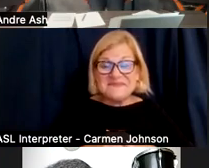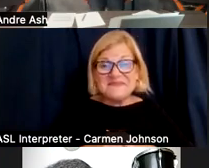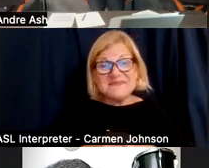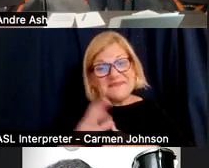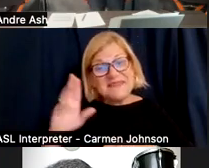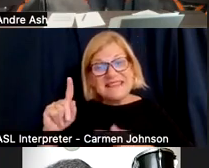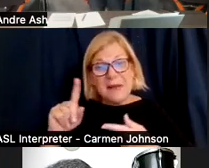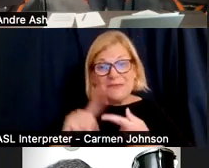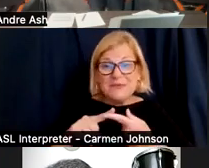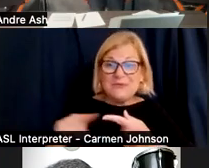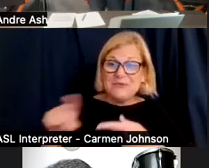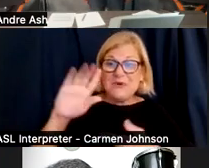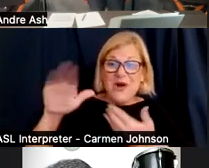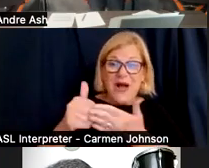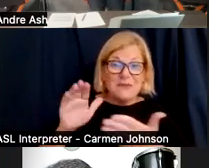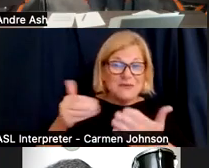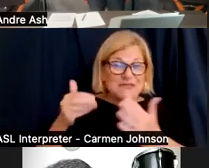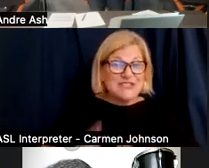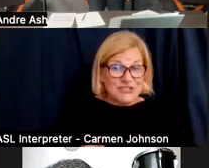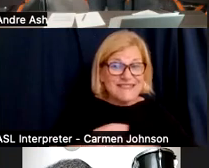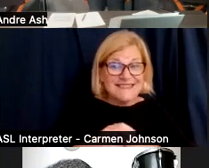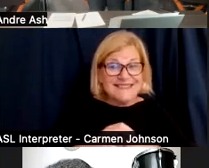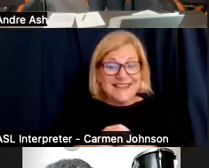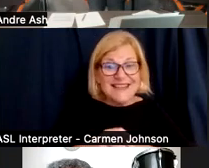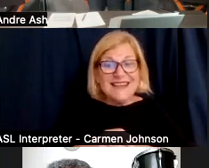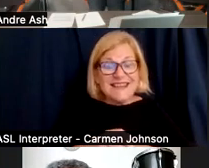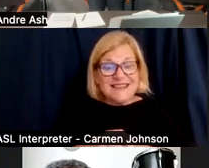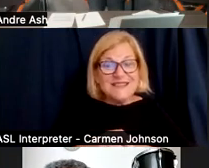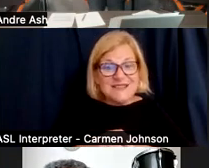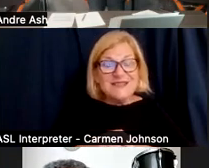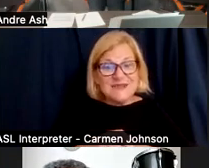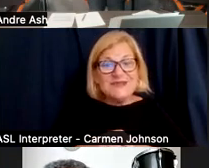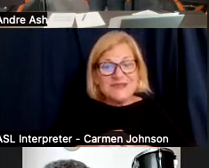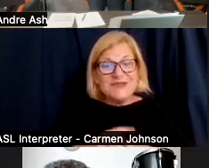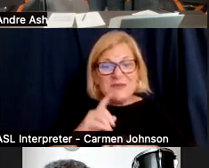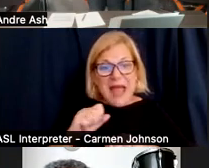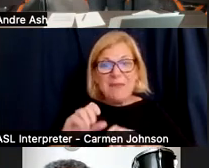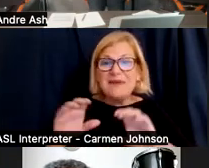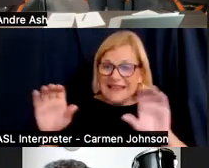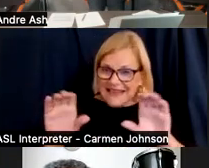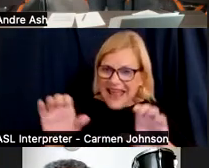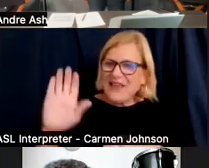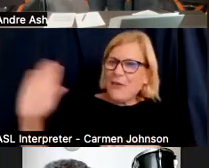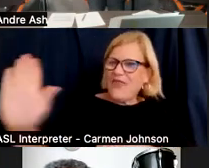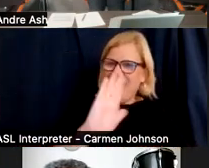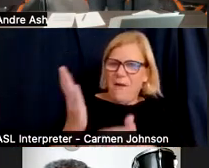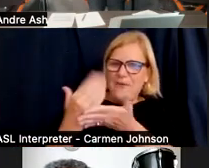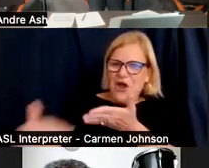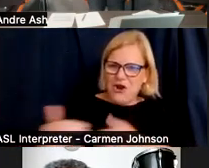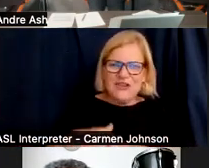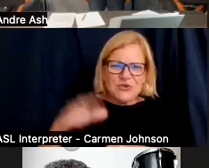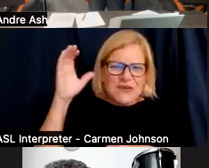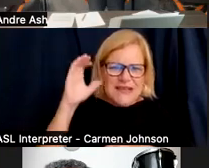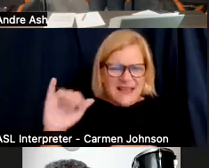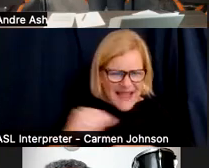up to all of the musicians to be able to execute their part. Okay, to listen, like I